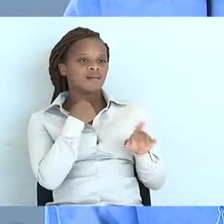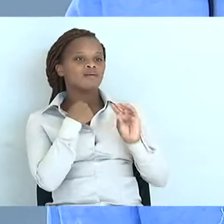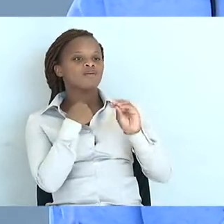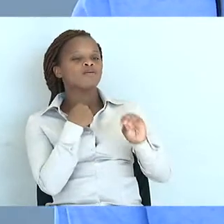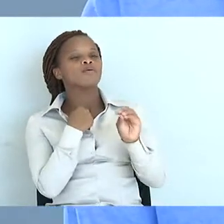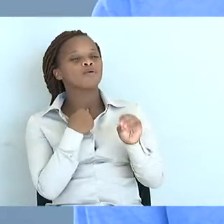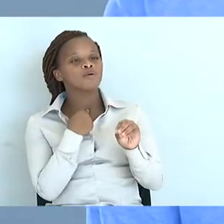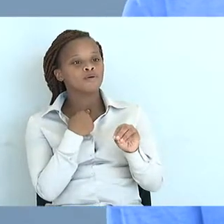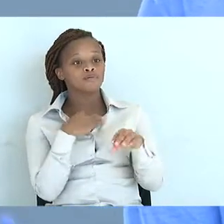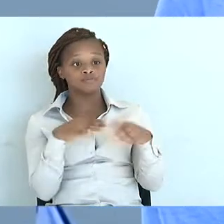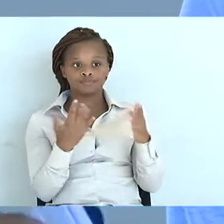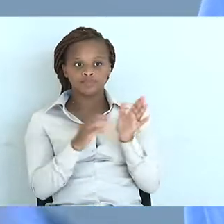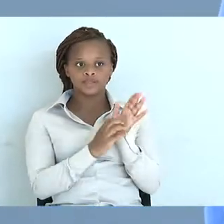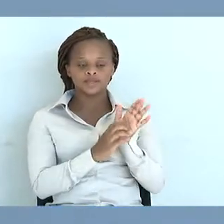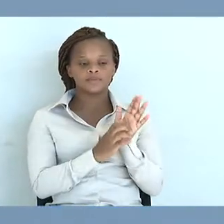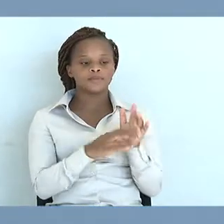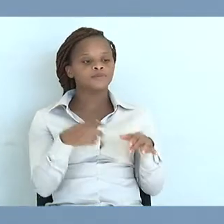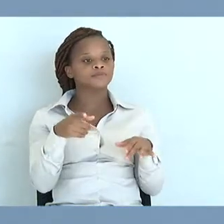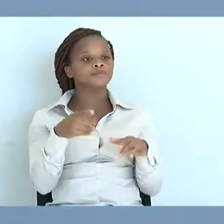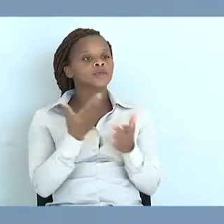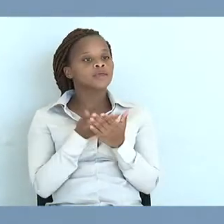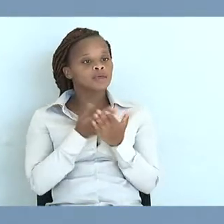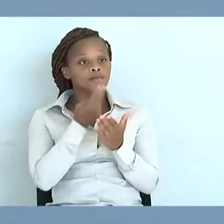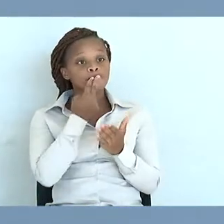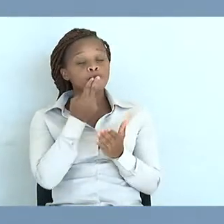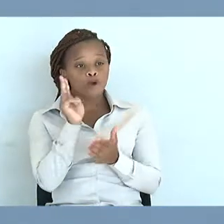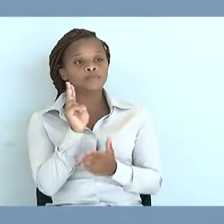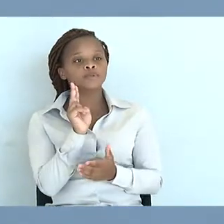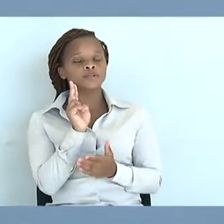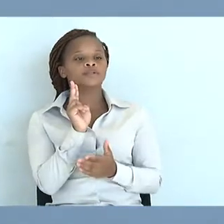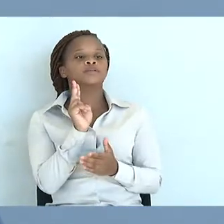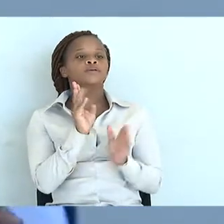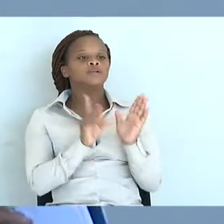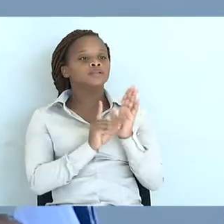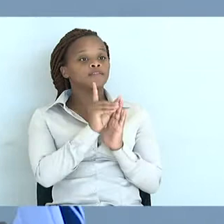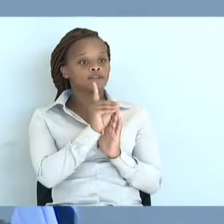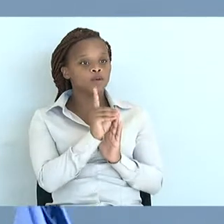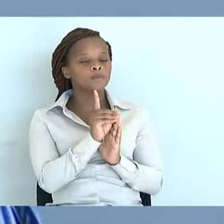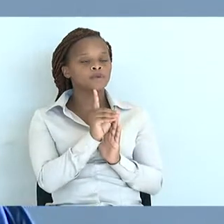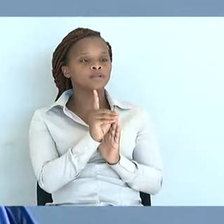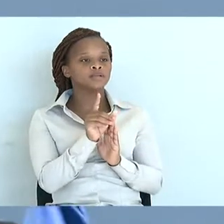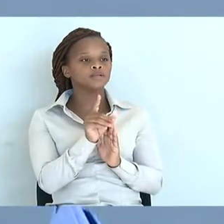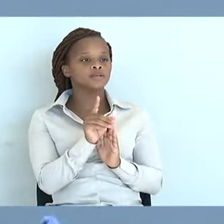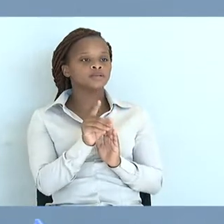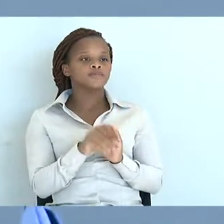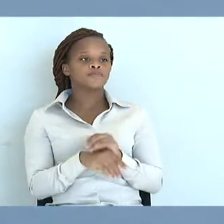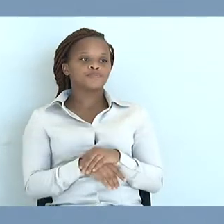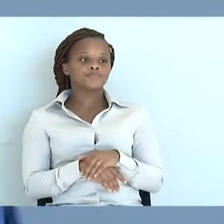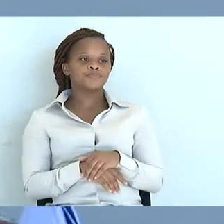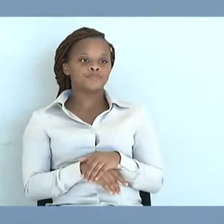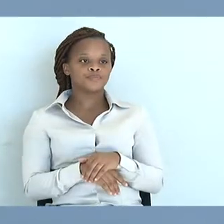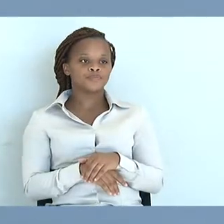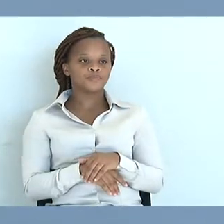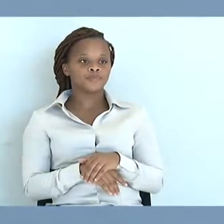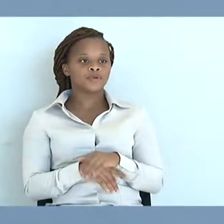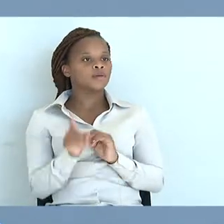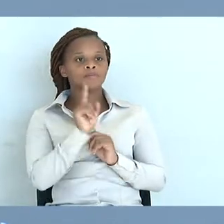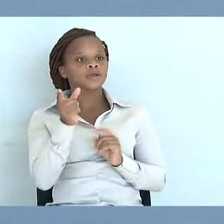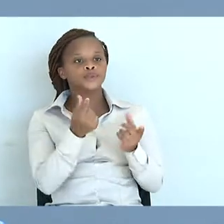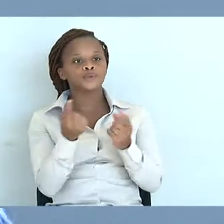to us as the youth and the women, and then when we have to now partake in such